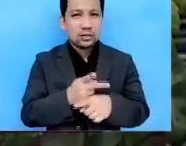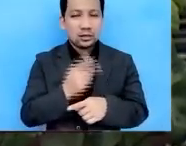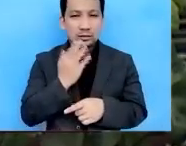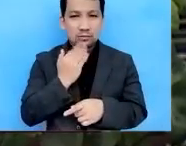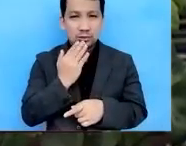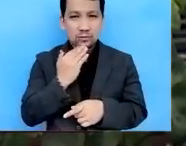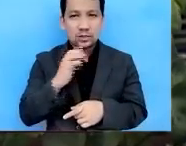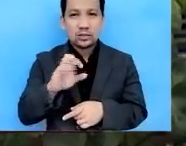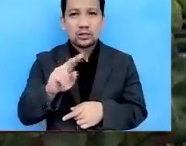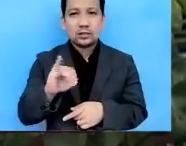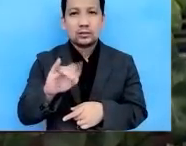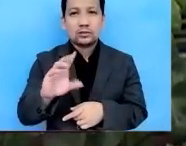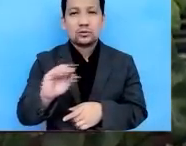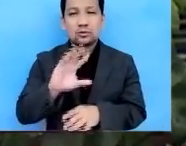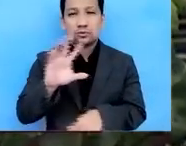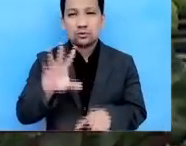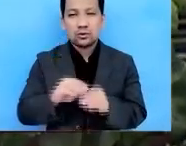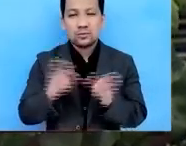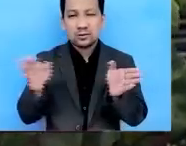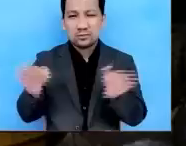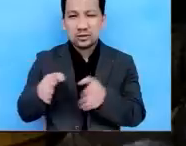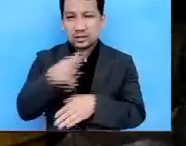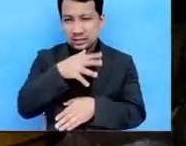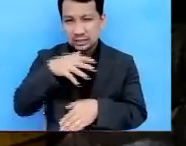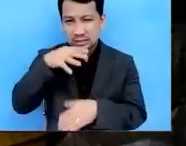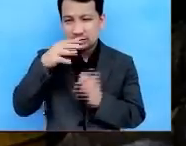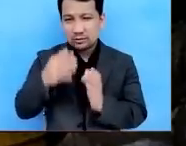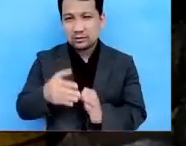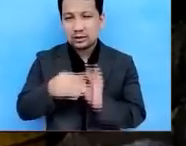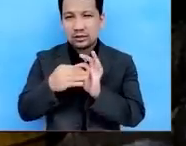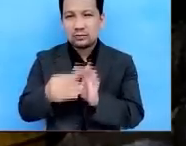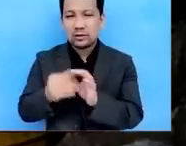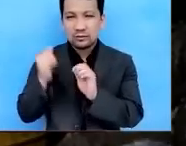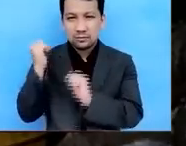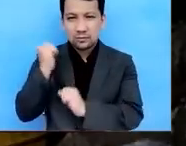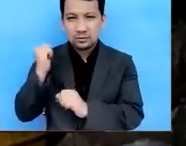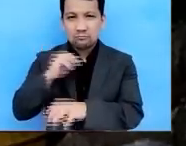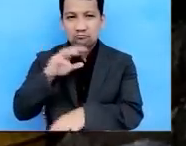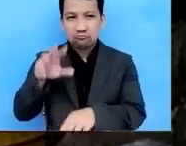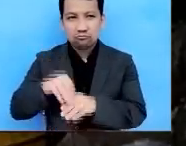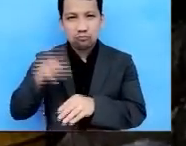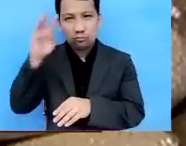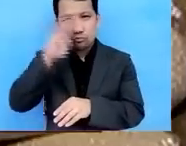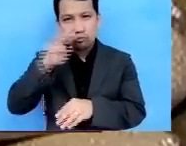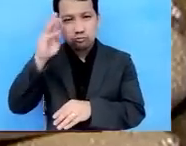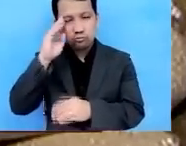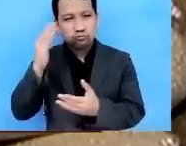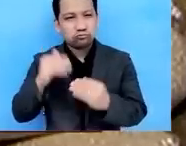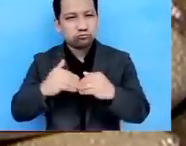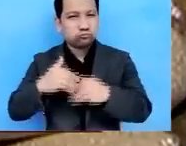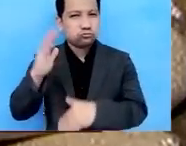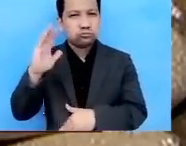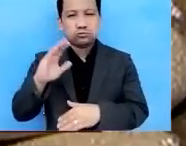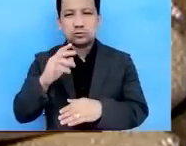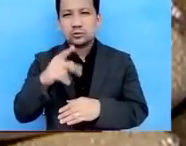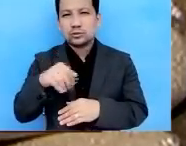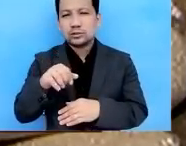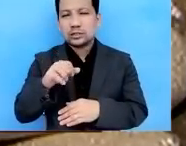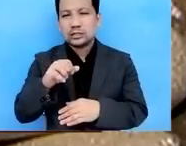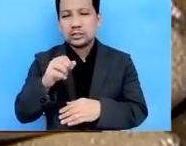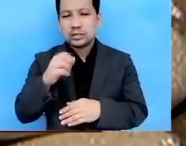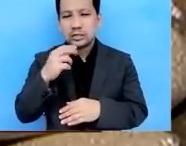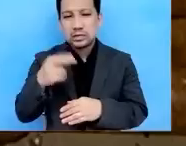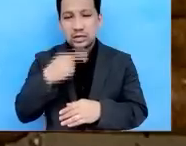Nino, lalo sa maliliit na magsasaka. Kaya ang kanilang pangamba, baka biglang sumipa ang presyo ng asukal,